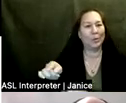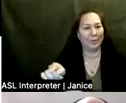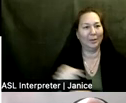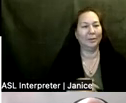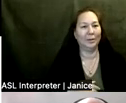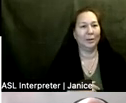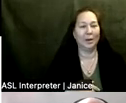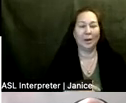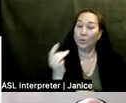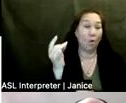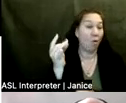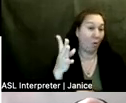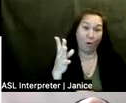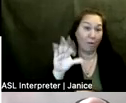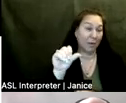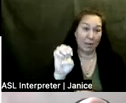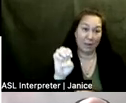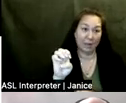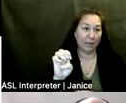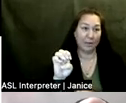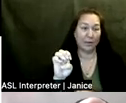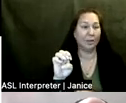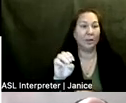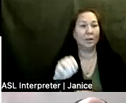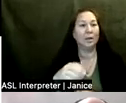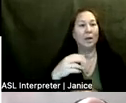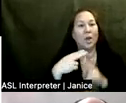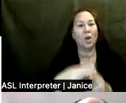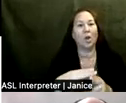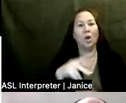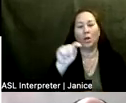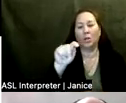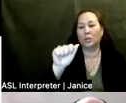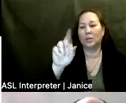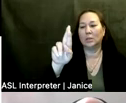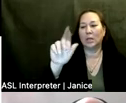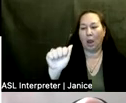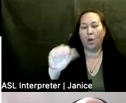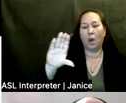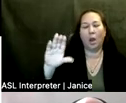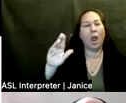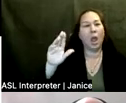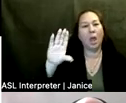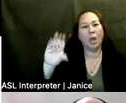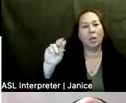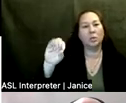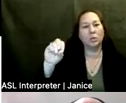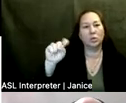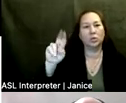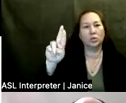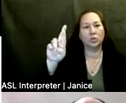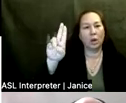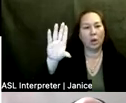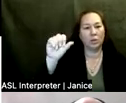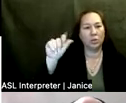It was a terrible case called Terra Construction. But if people have questions, the phone number